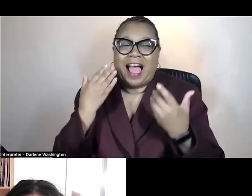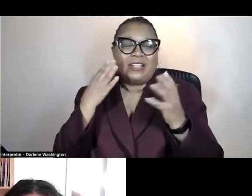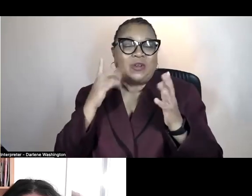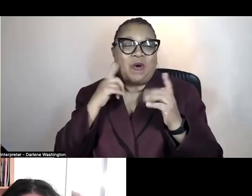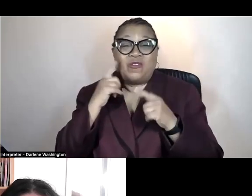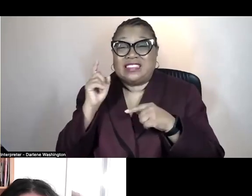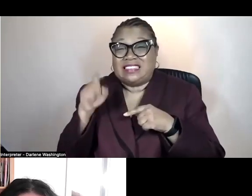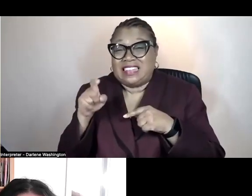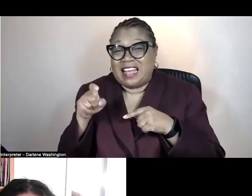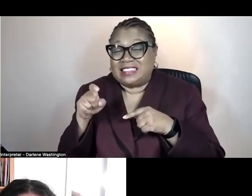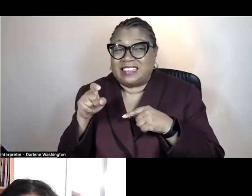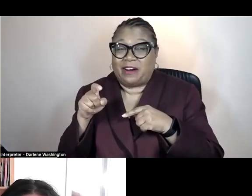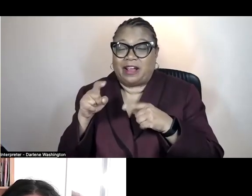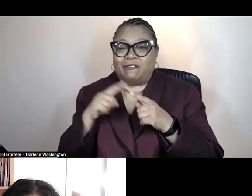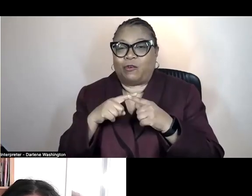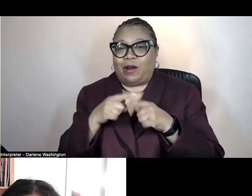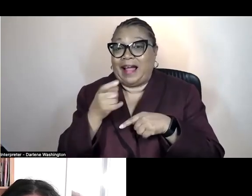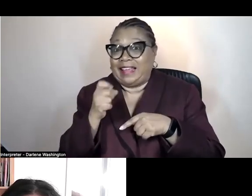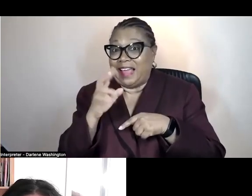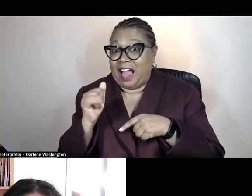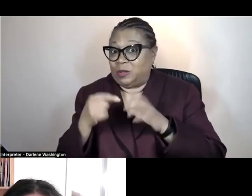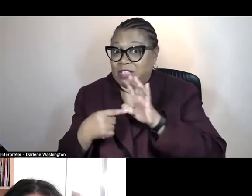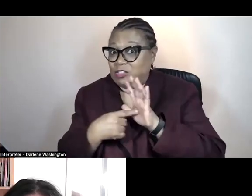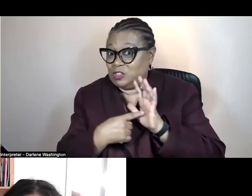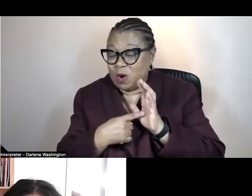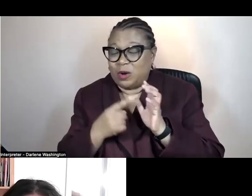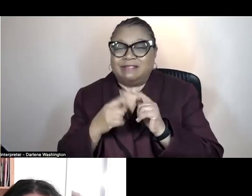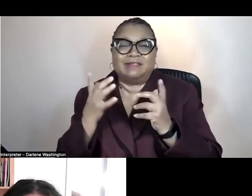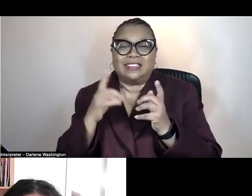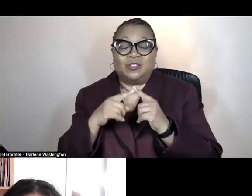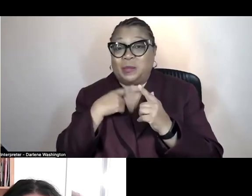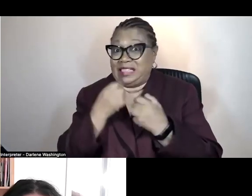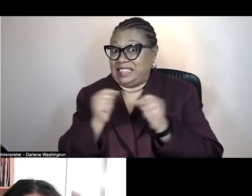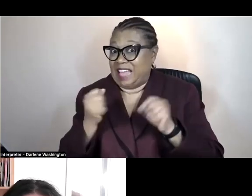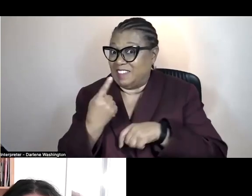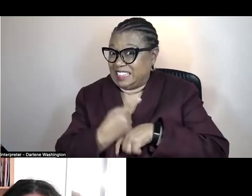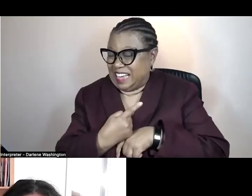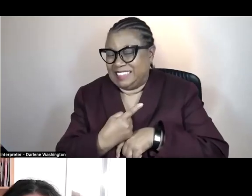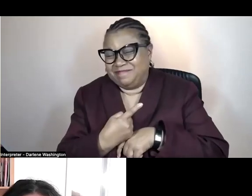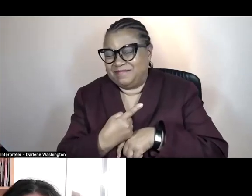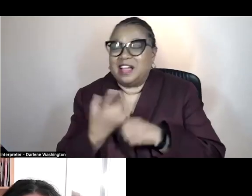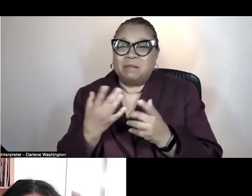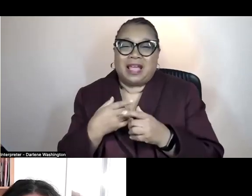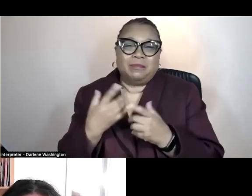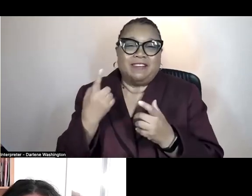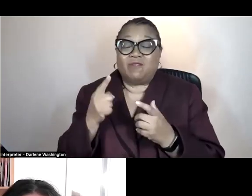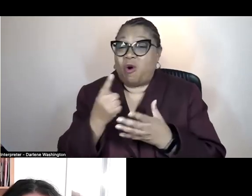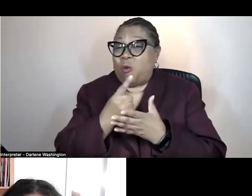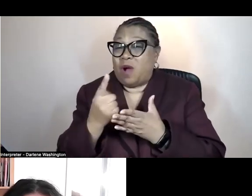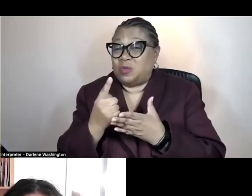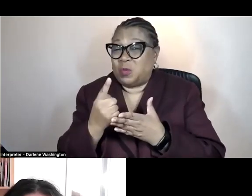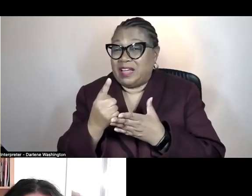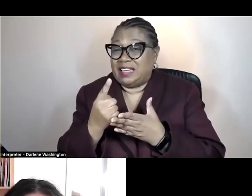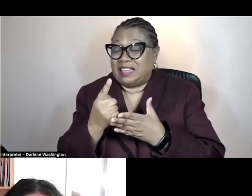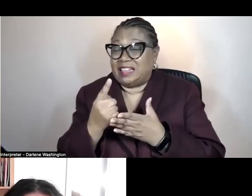it's necessary, for a gallery show per se to be saving the date, maybe for a week-long run